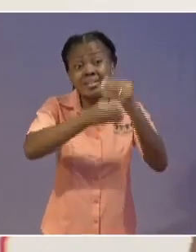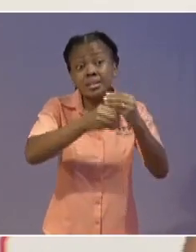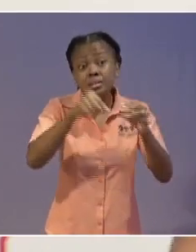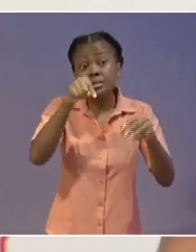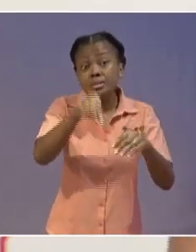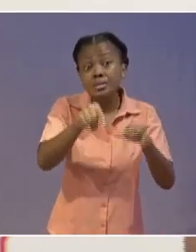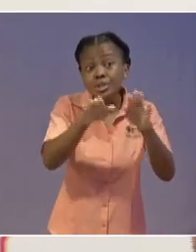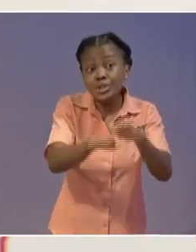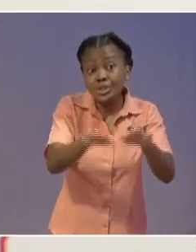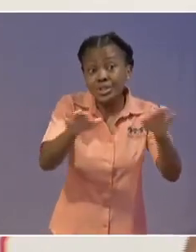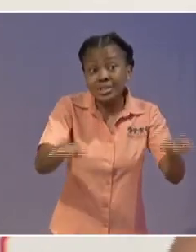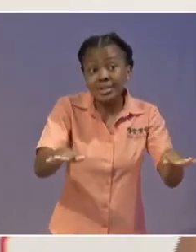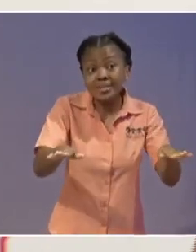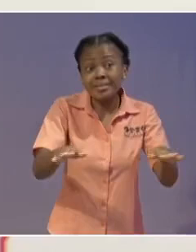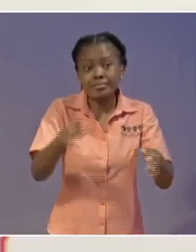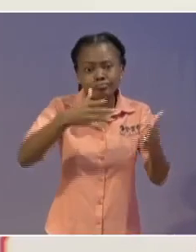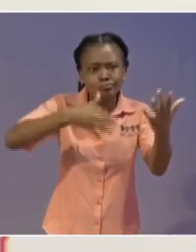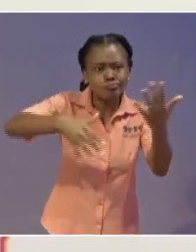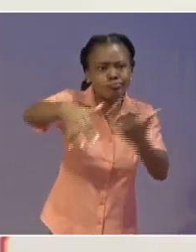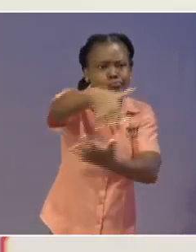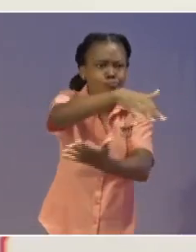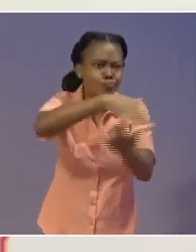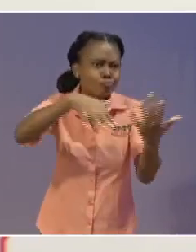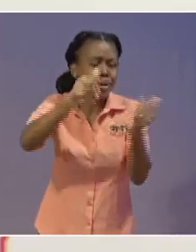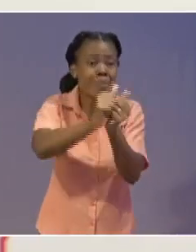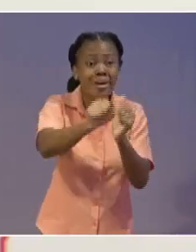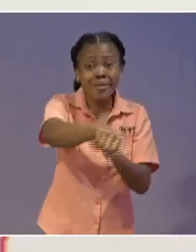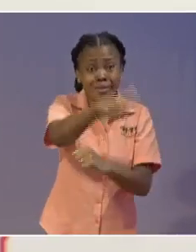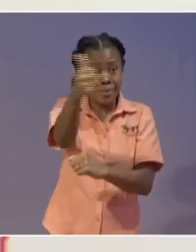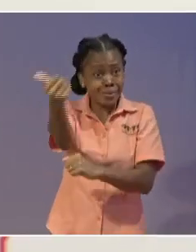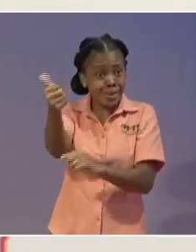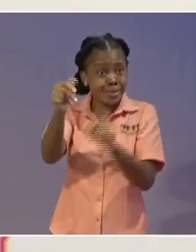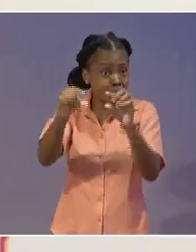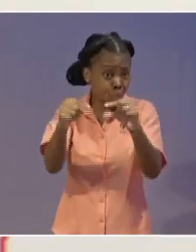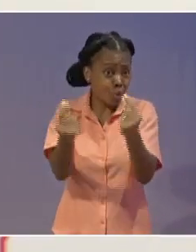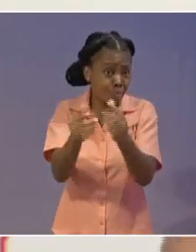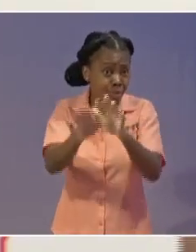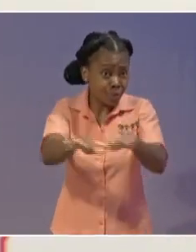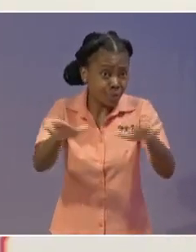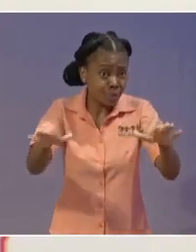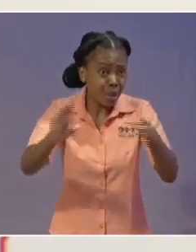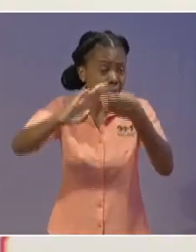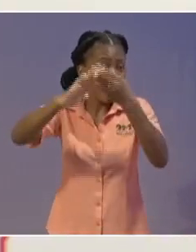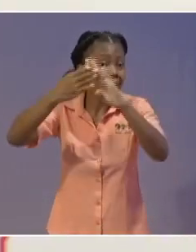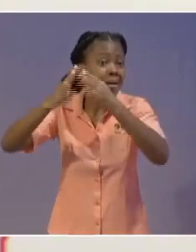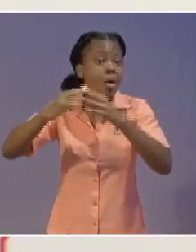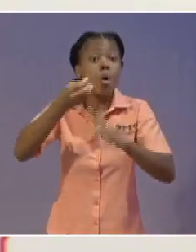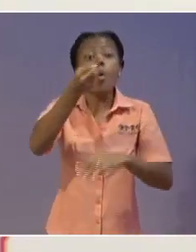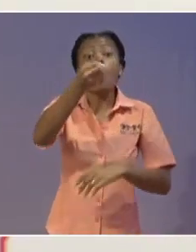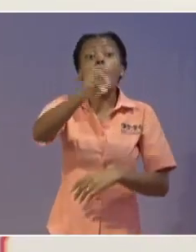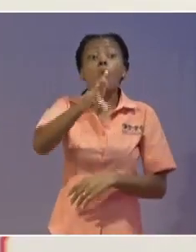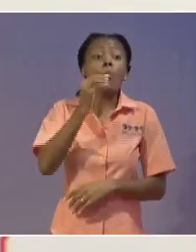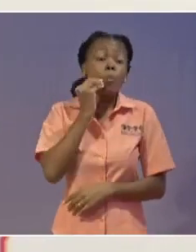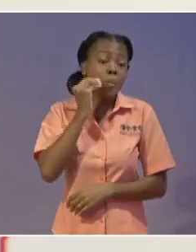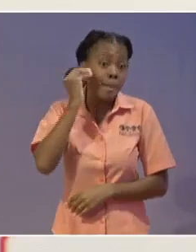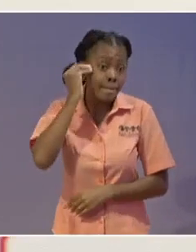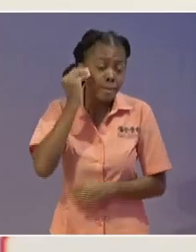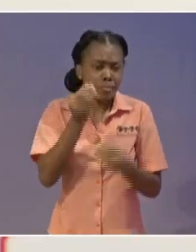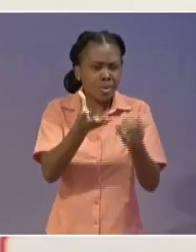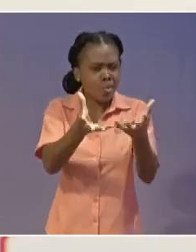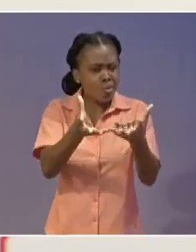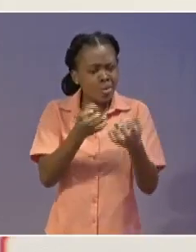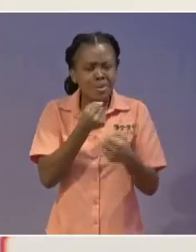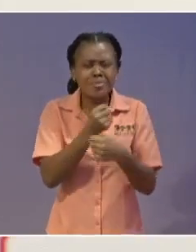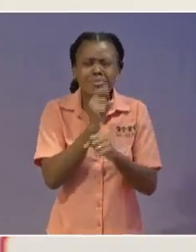all those other children at home or maybe in small groups in the community. You want to make sure the entire herd there is vaccinated. So